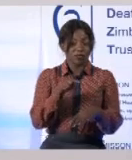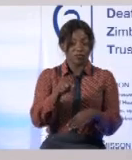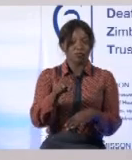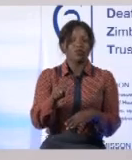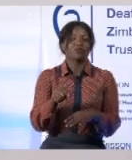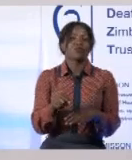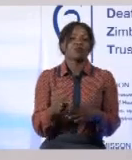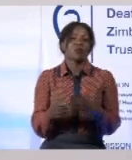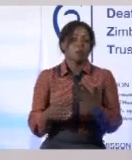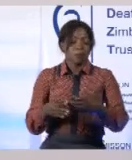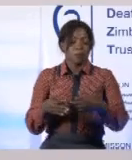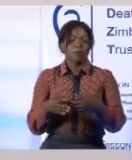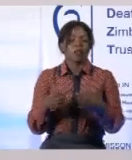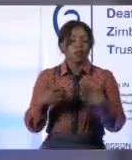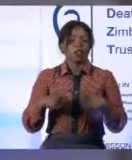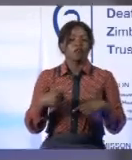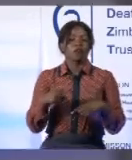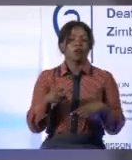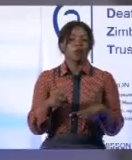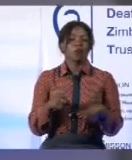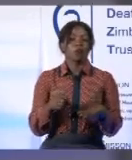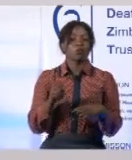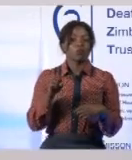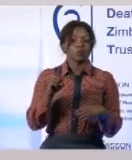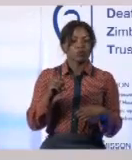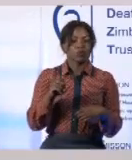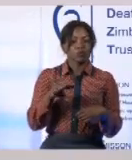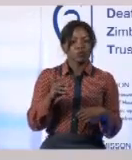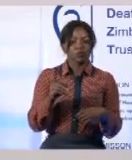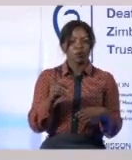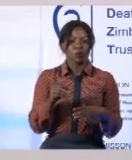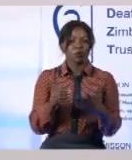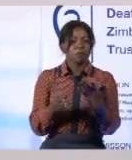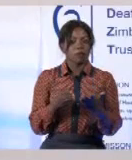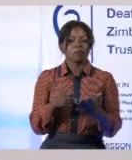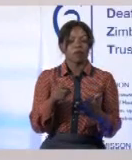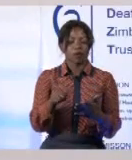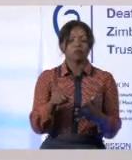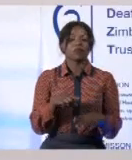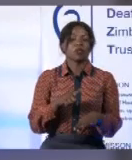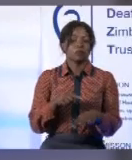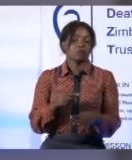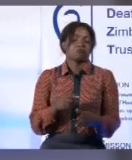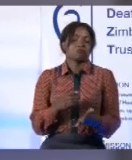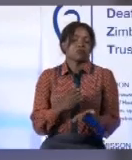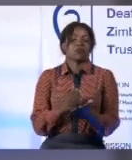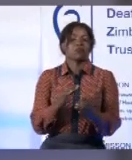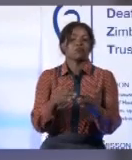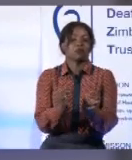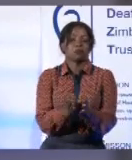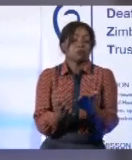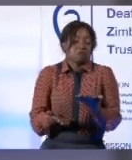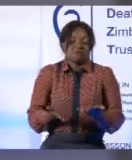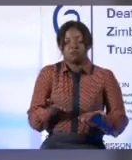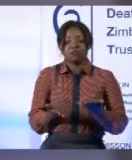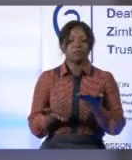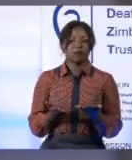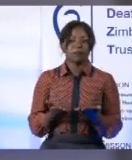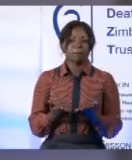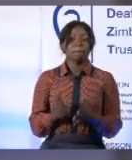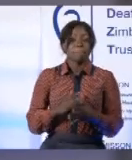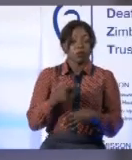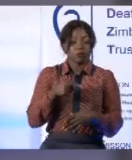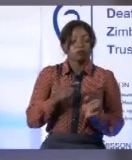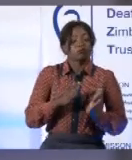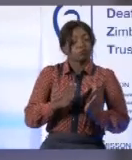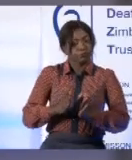So you think you'll have reused your rich by use by date? So by then, you know, like I have to plan by now.